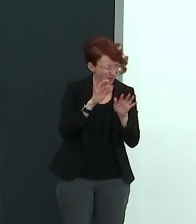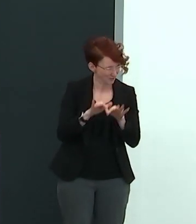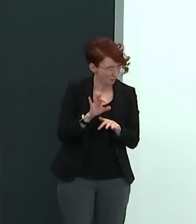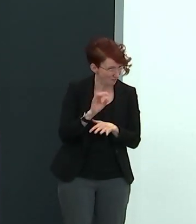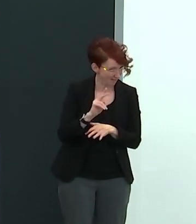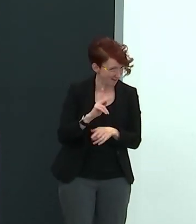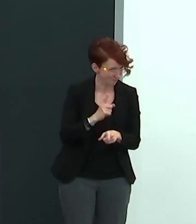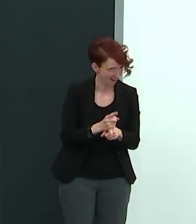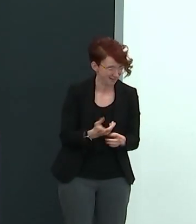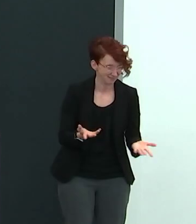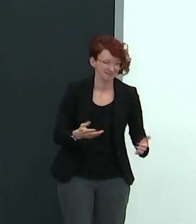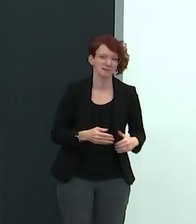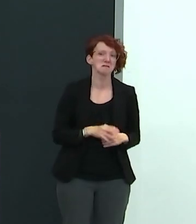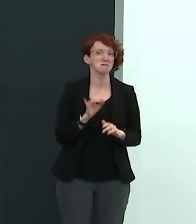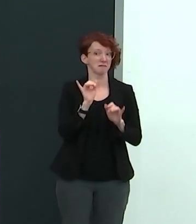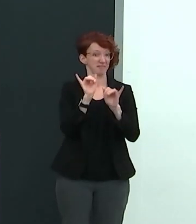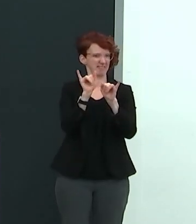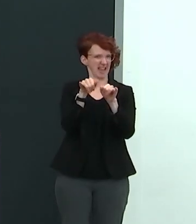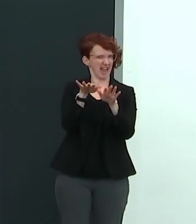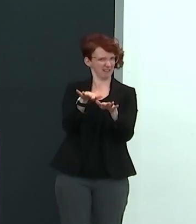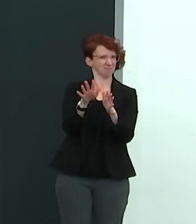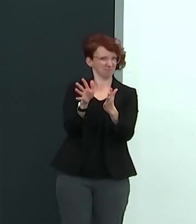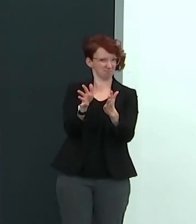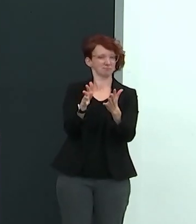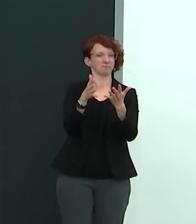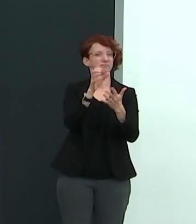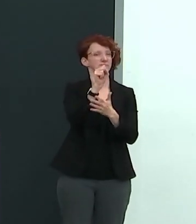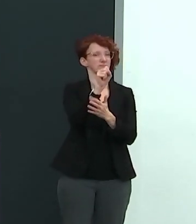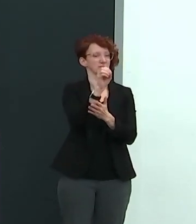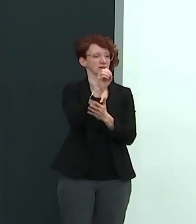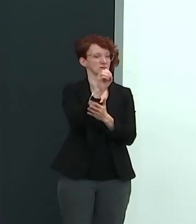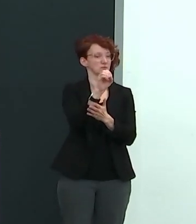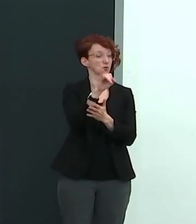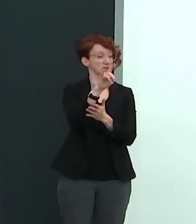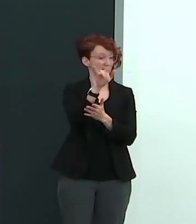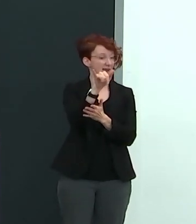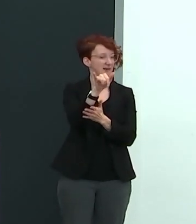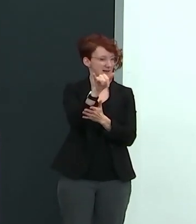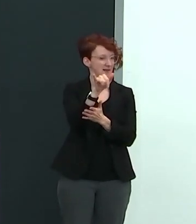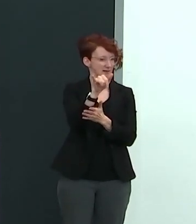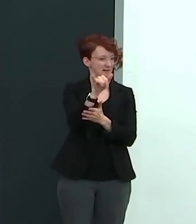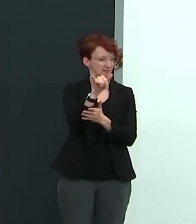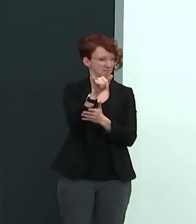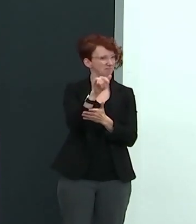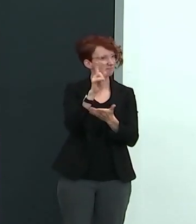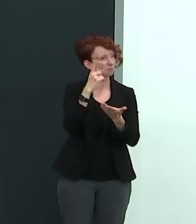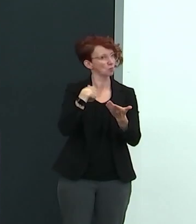That is what society expects snowflakes to look like.